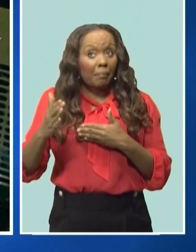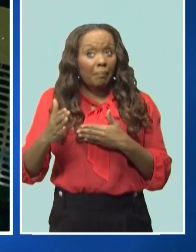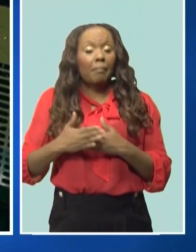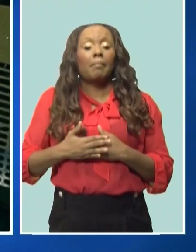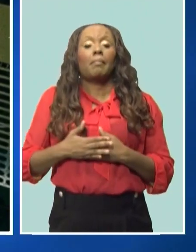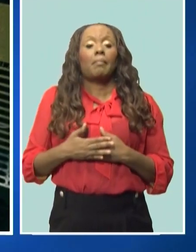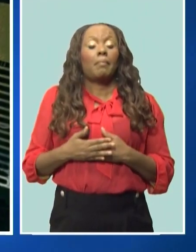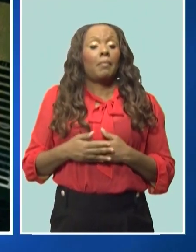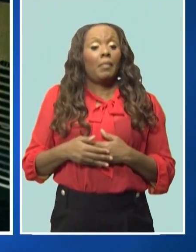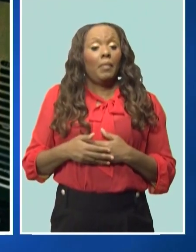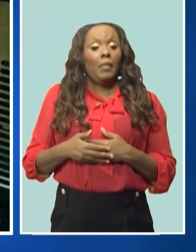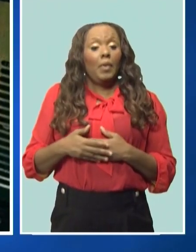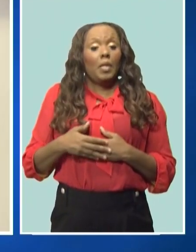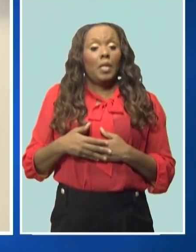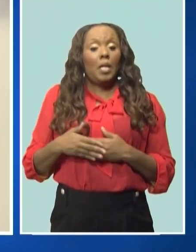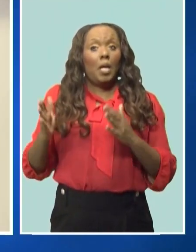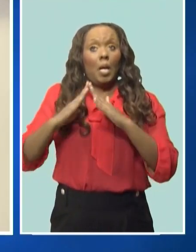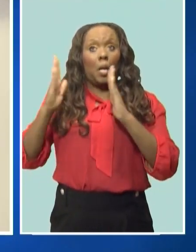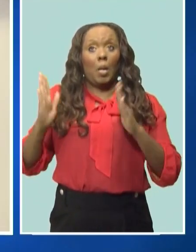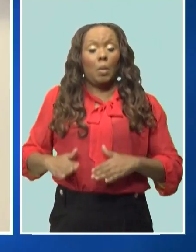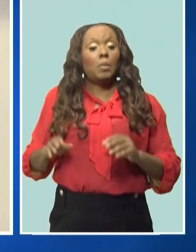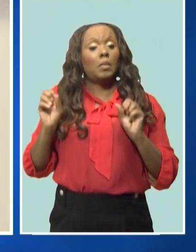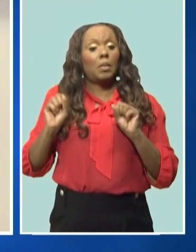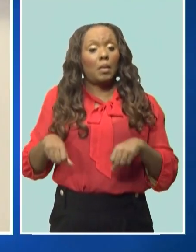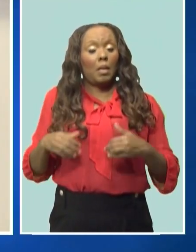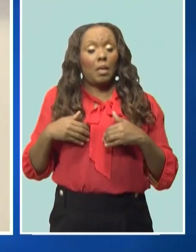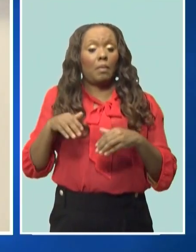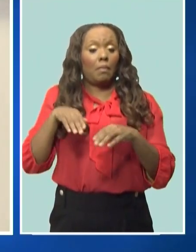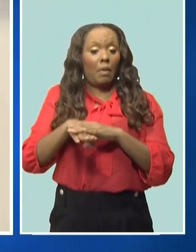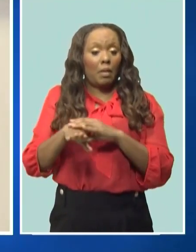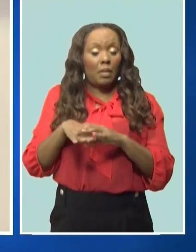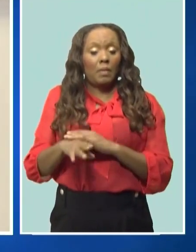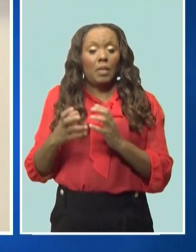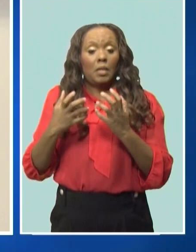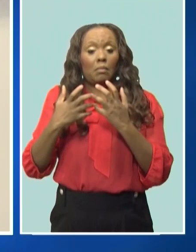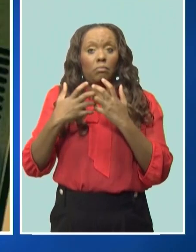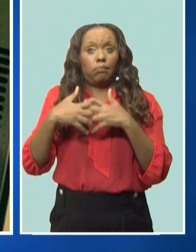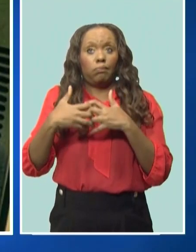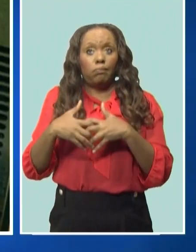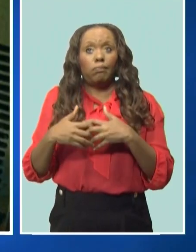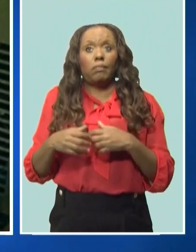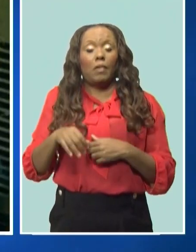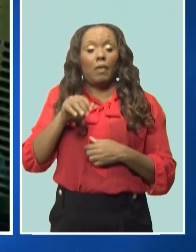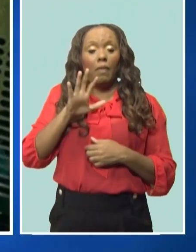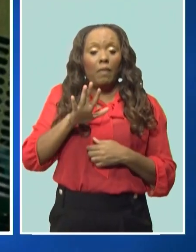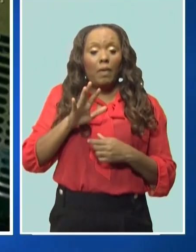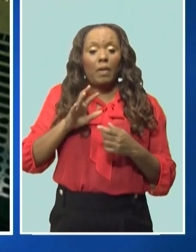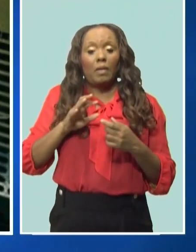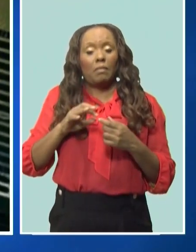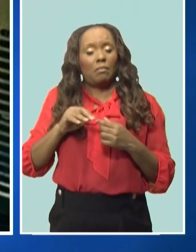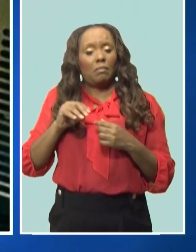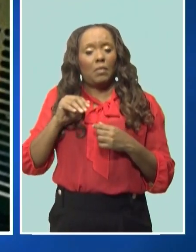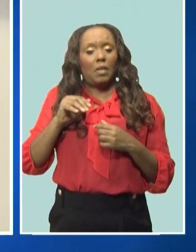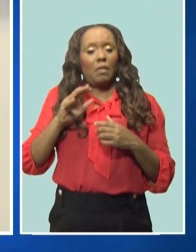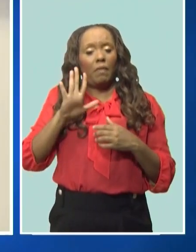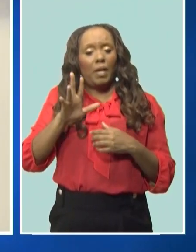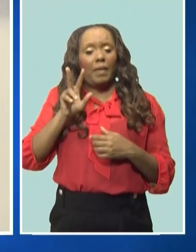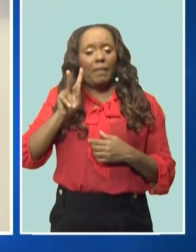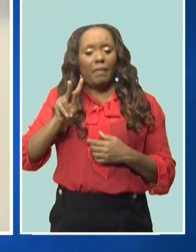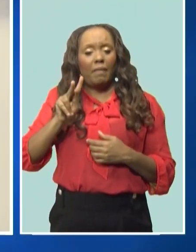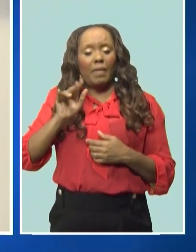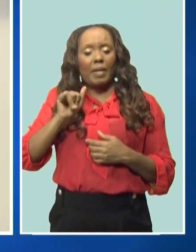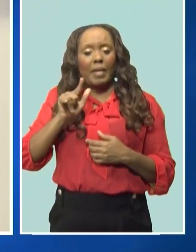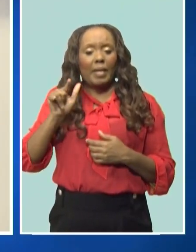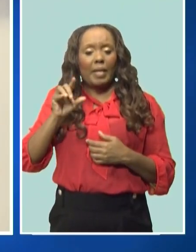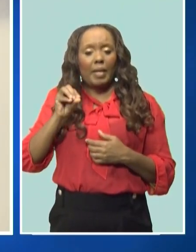have access to generators, 5 kilowatts up to 25 kilowatts. And from an administrative perspective,